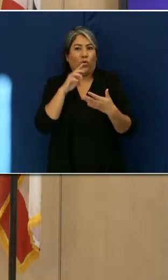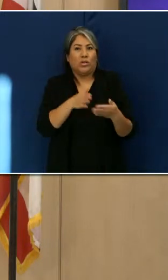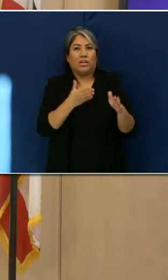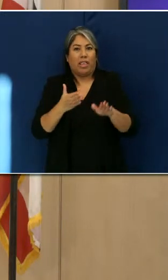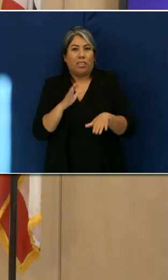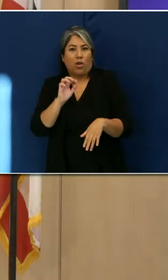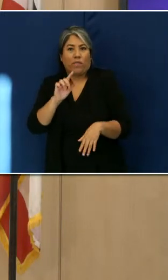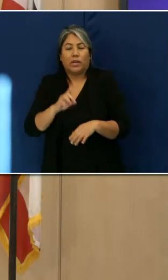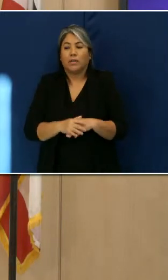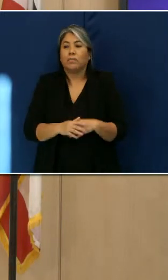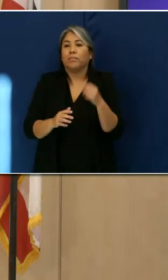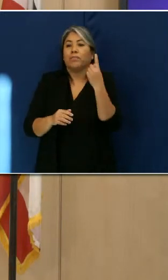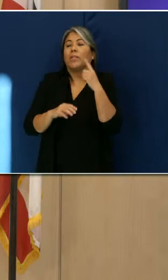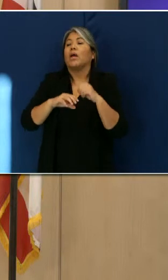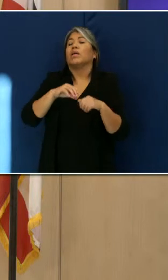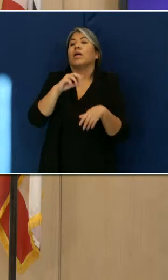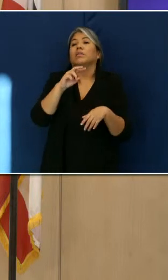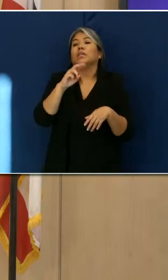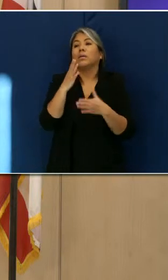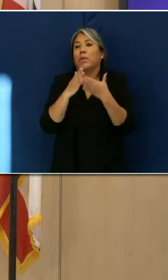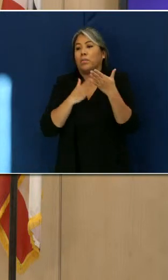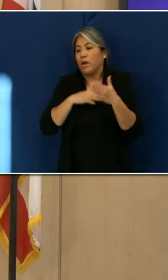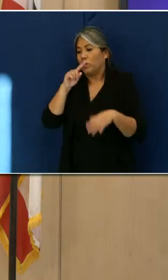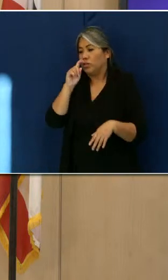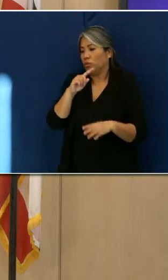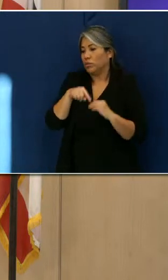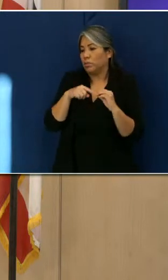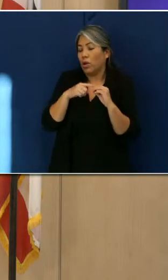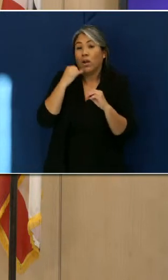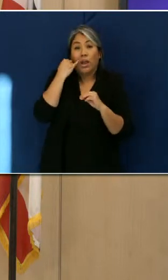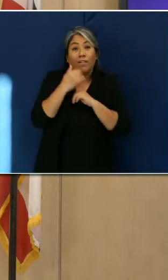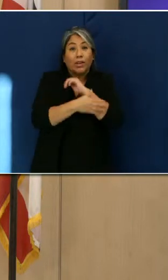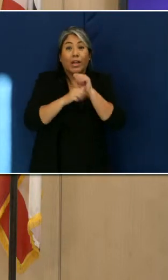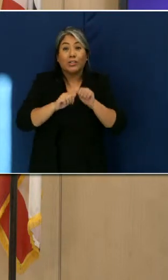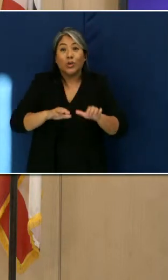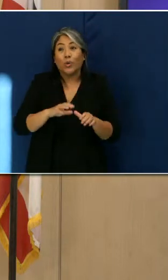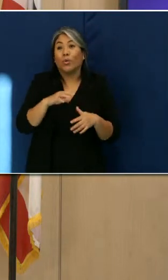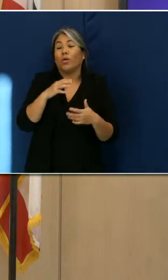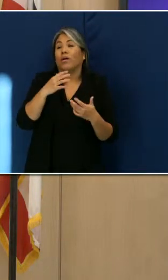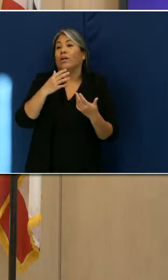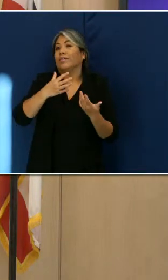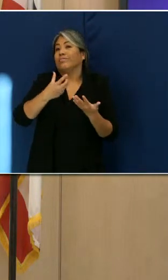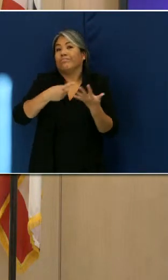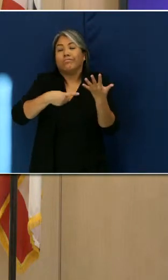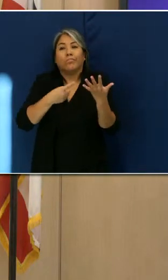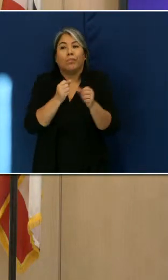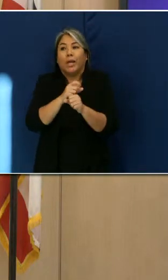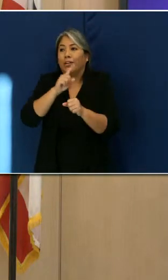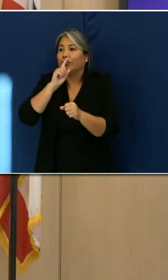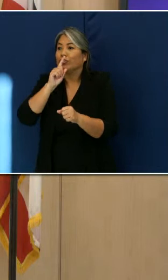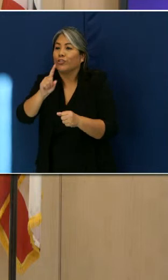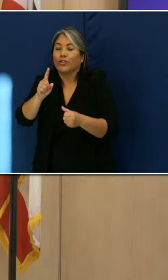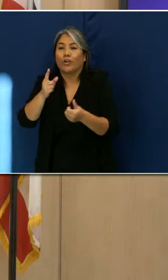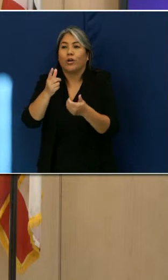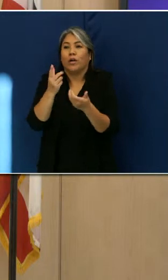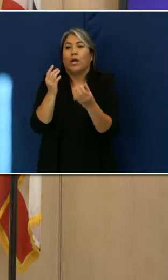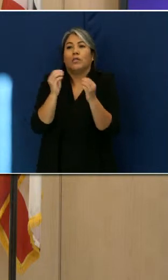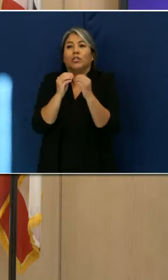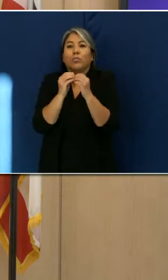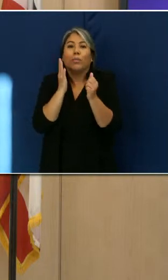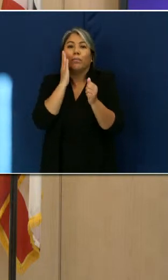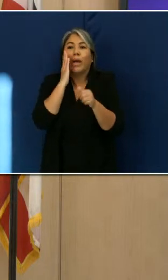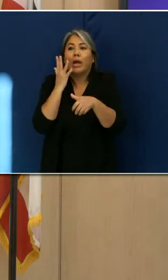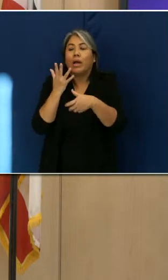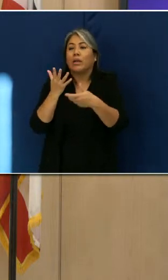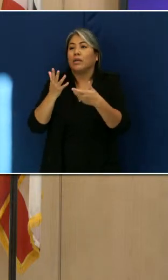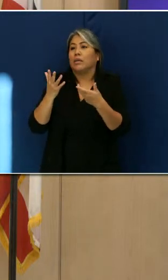Wooten. My other question was about whether the county can do anything to help make sure that more of the available bed space in ICUs